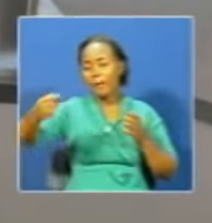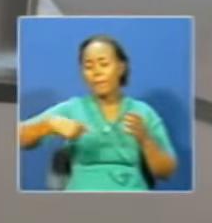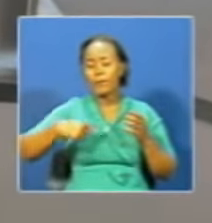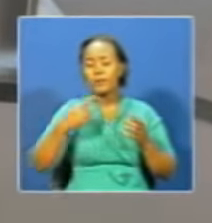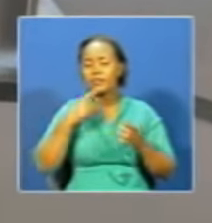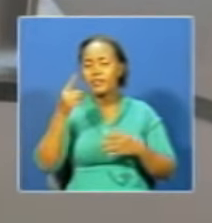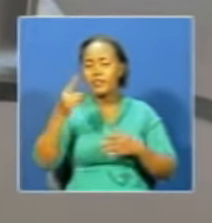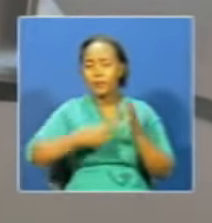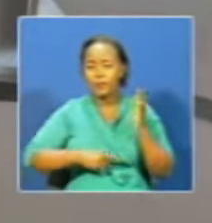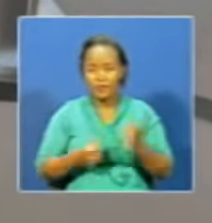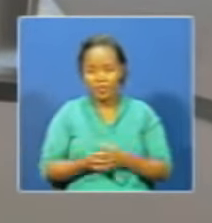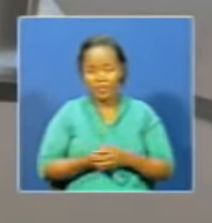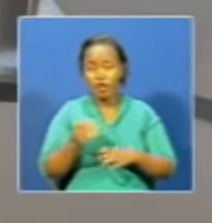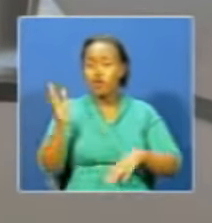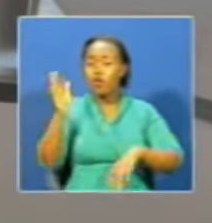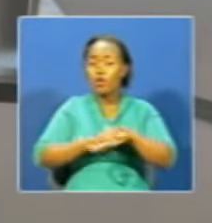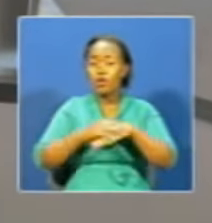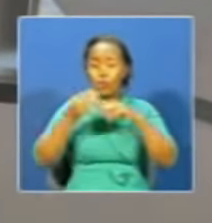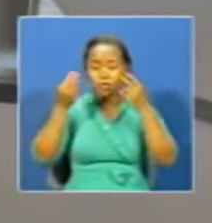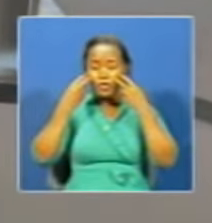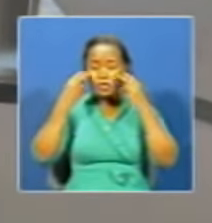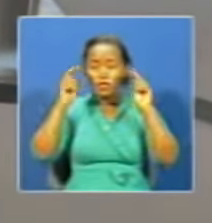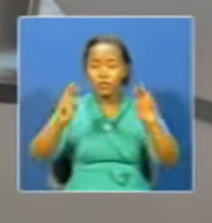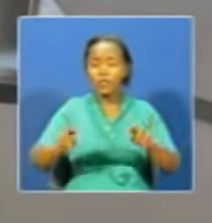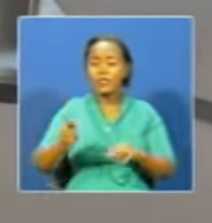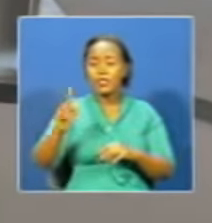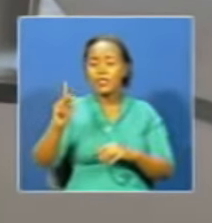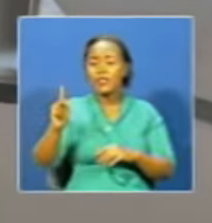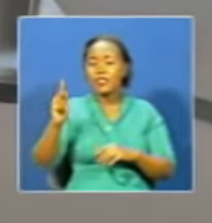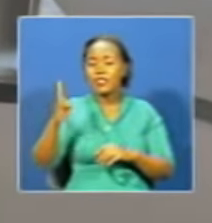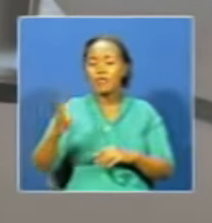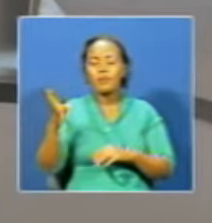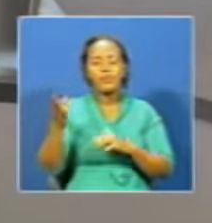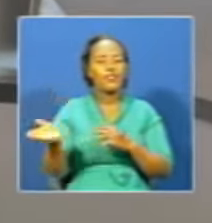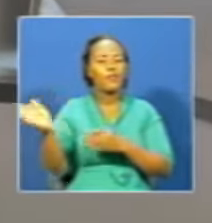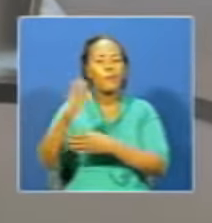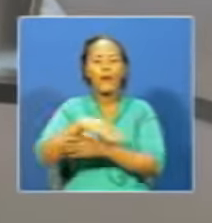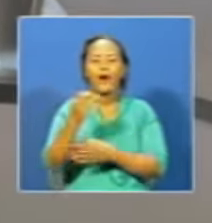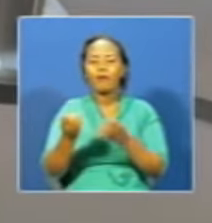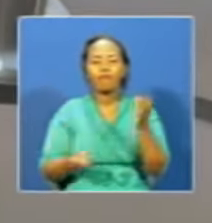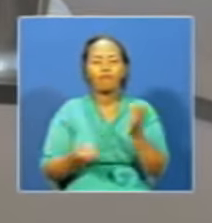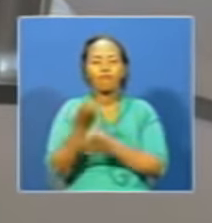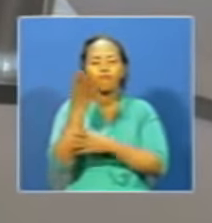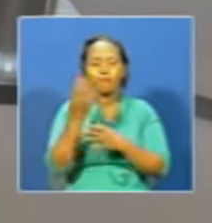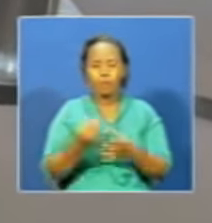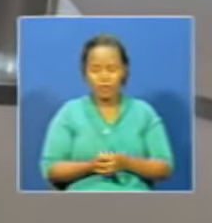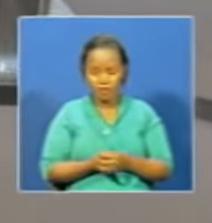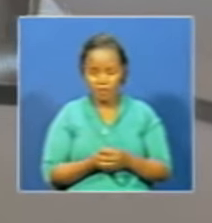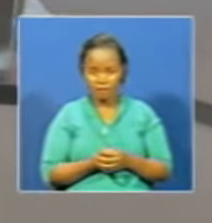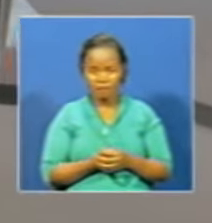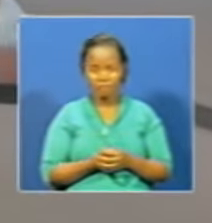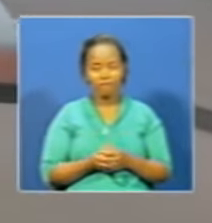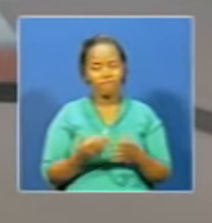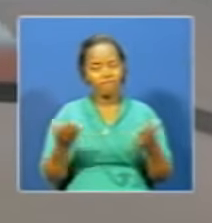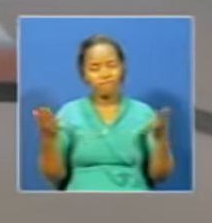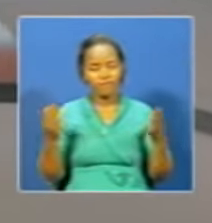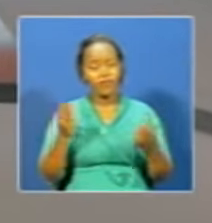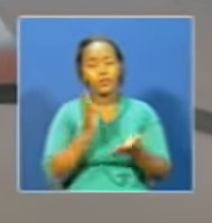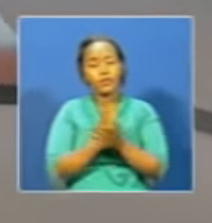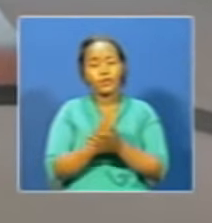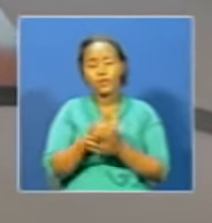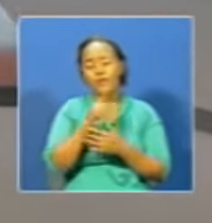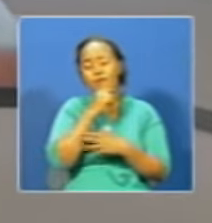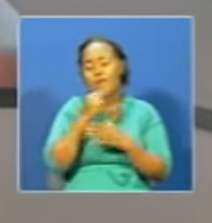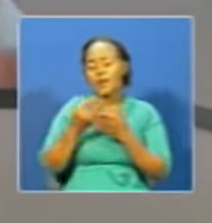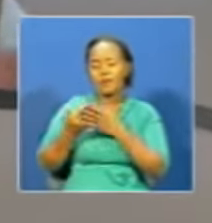Twitter, good to see KBC roaring back, waiting to see the legends back on our screens. And of course, the legend is still already